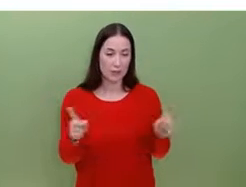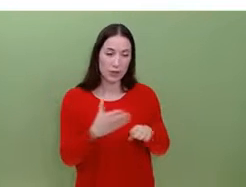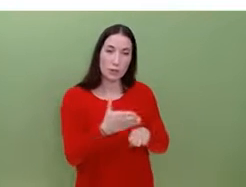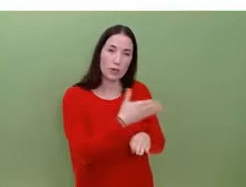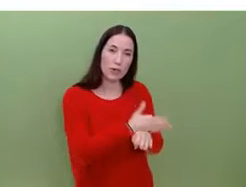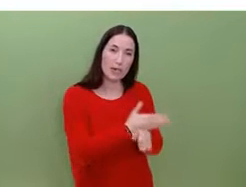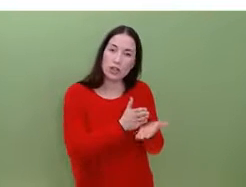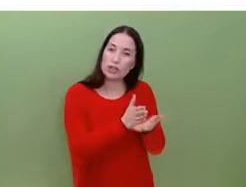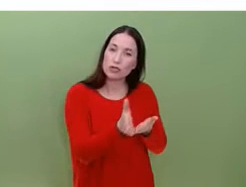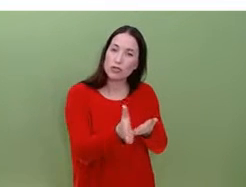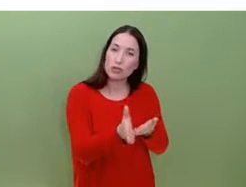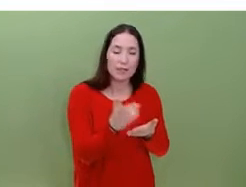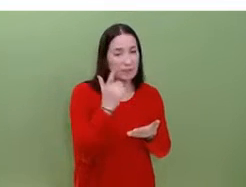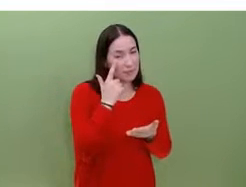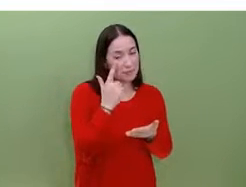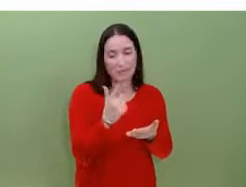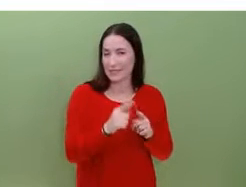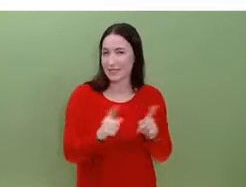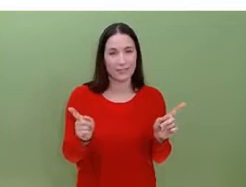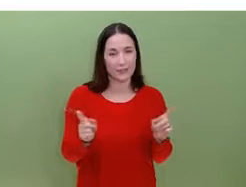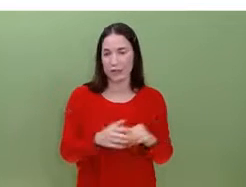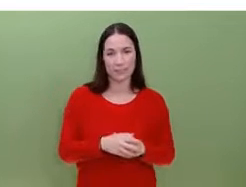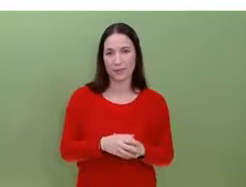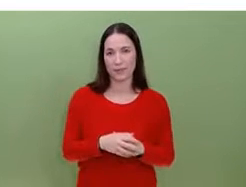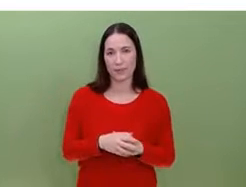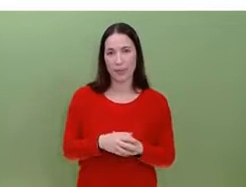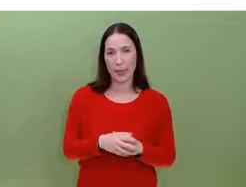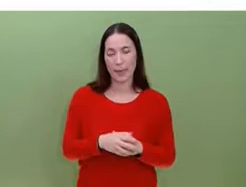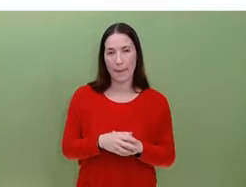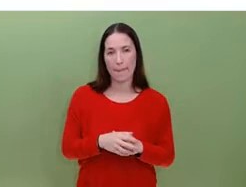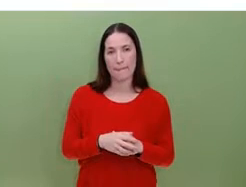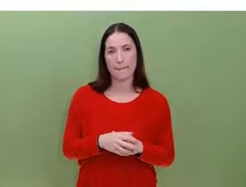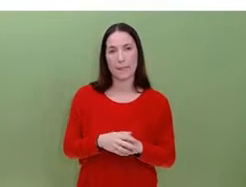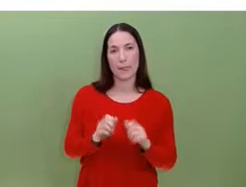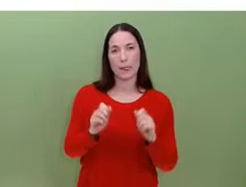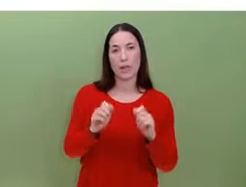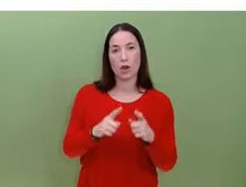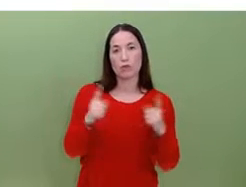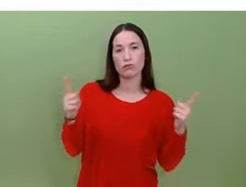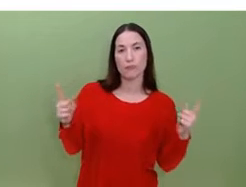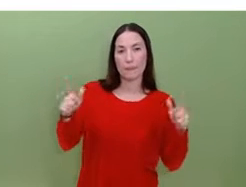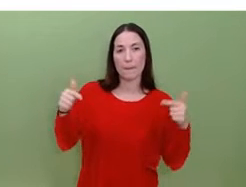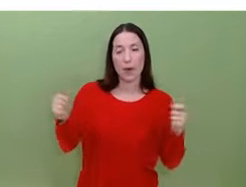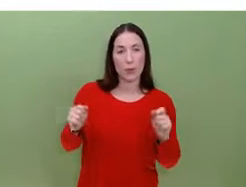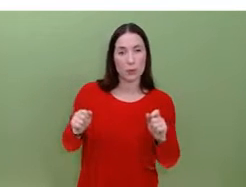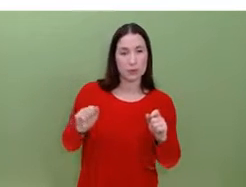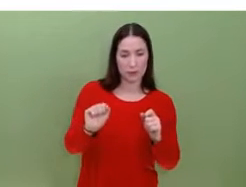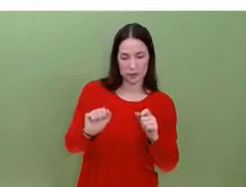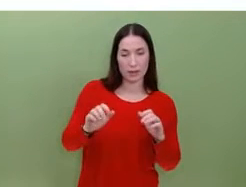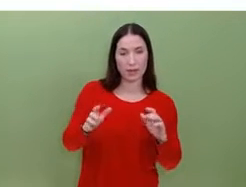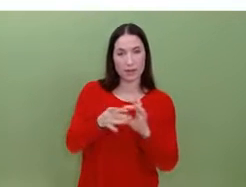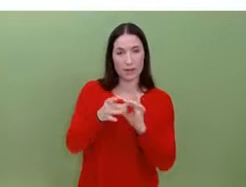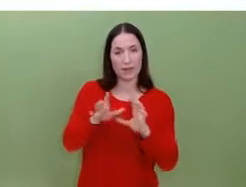during the pandemic. It suggests remote delivery is meeting our expectations and should continue moving forward.